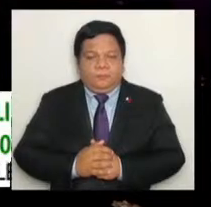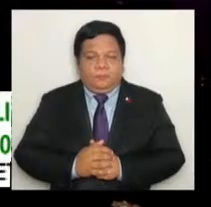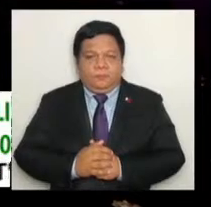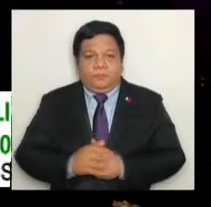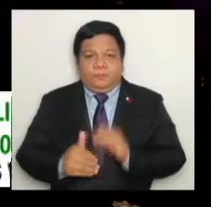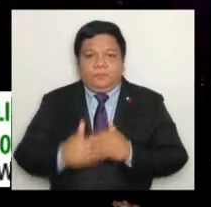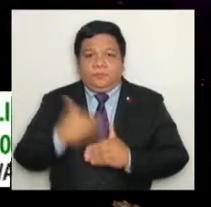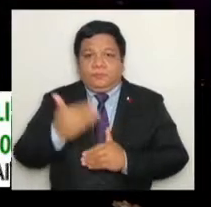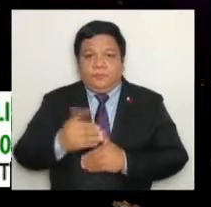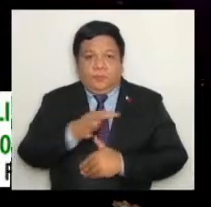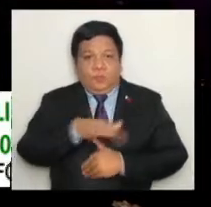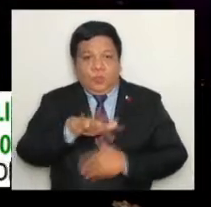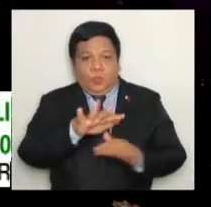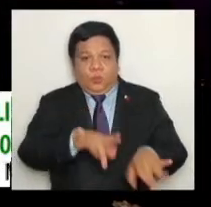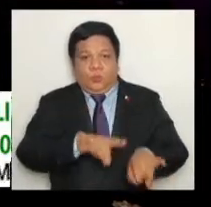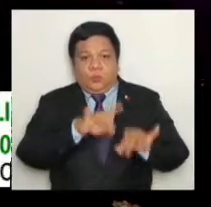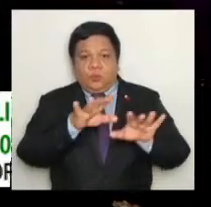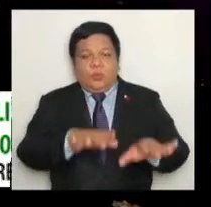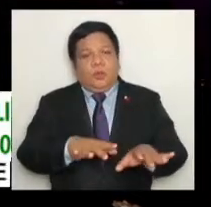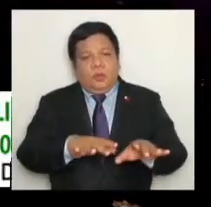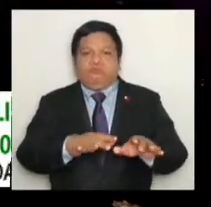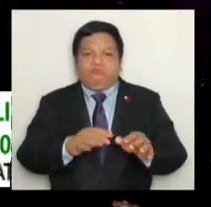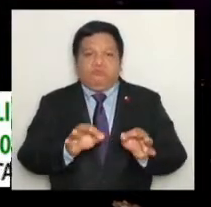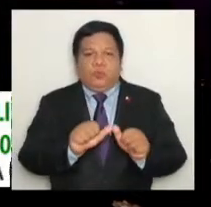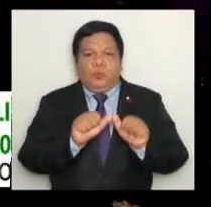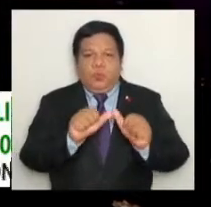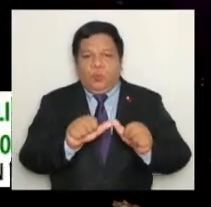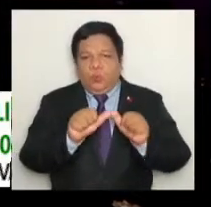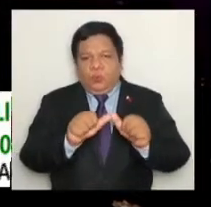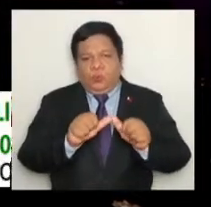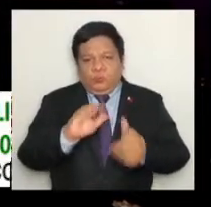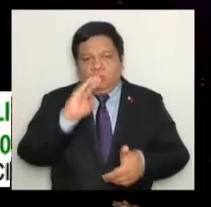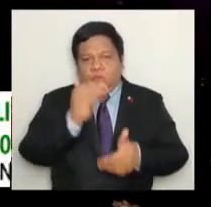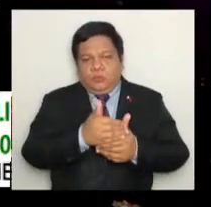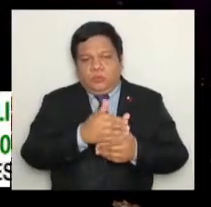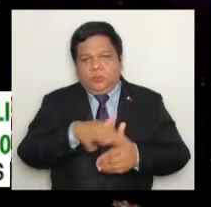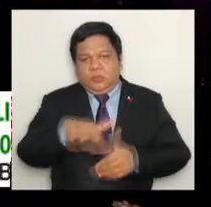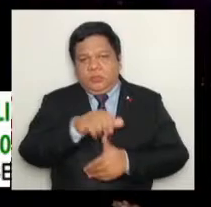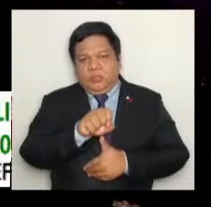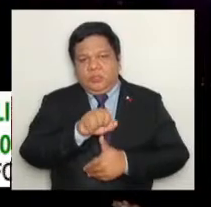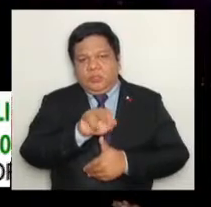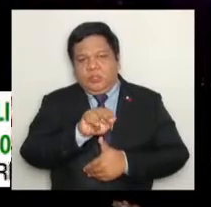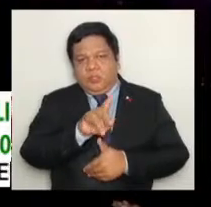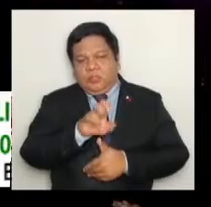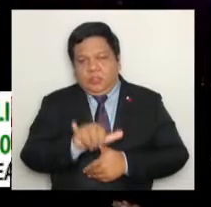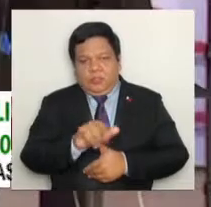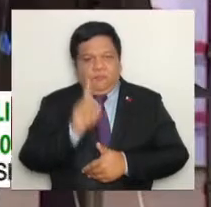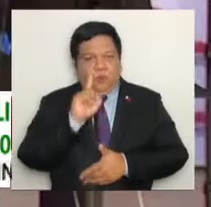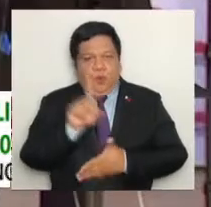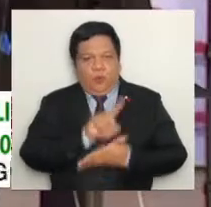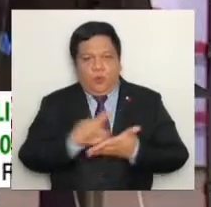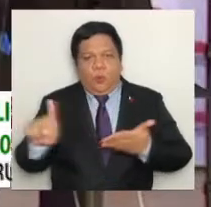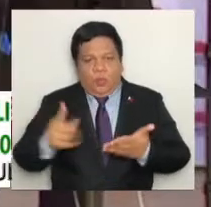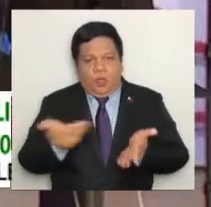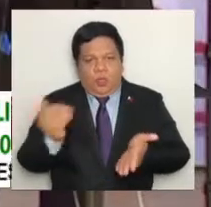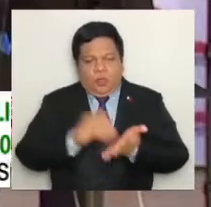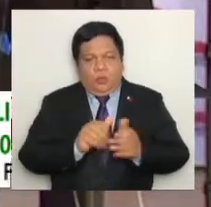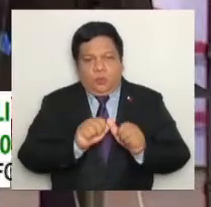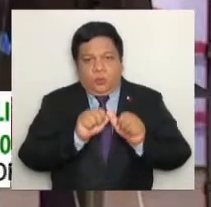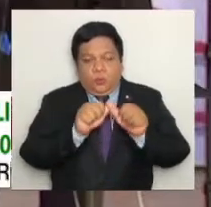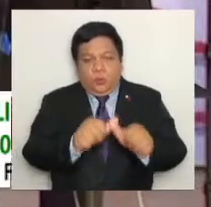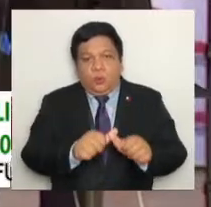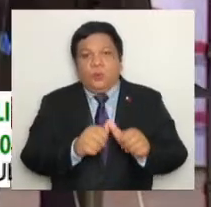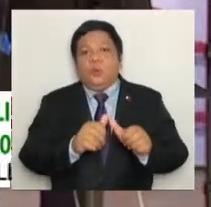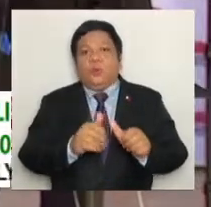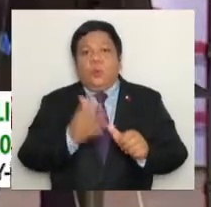Australia extends the COVID-19 lockdown in Sydney for another week. This as more cases of the highly infectious